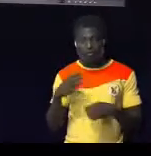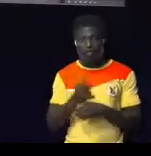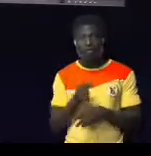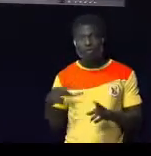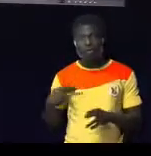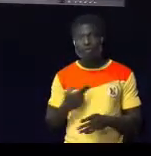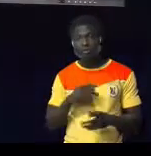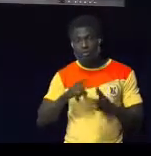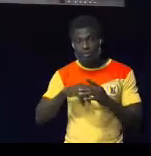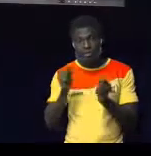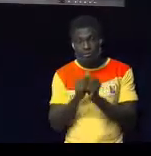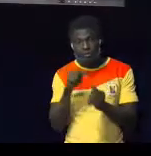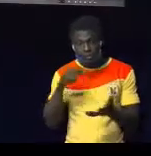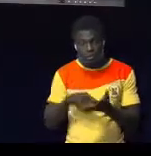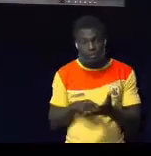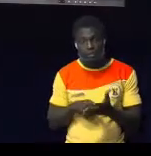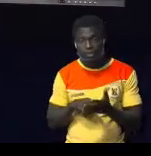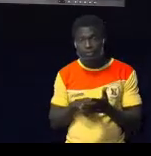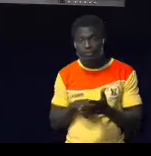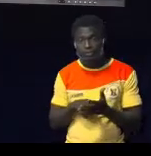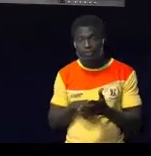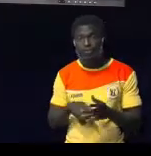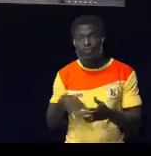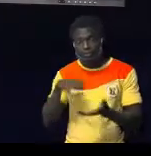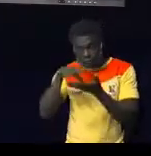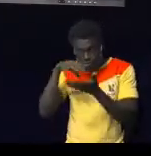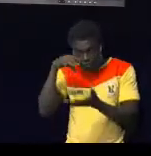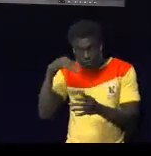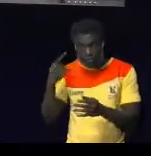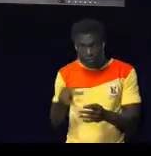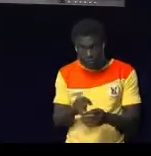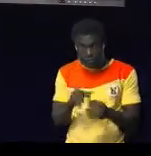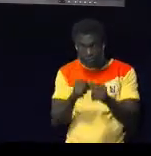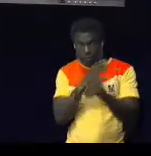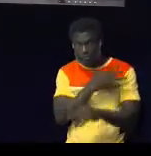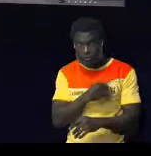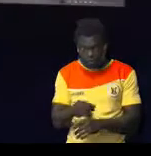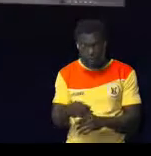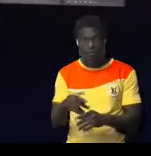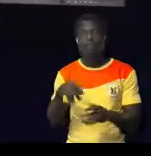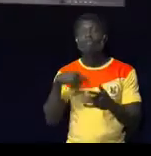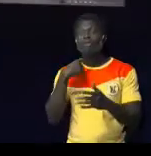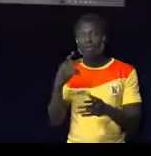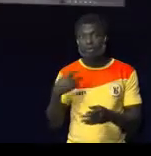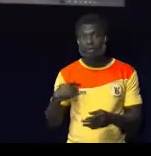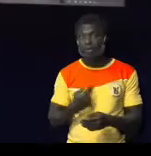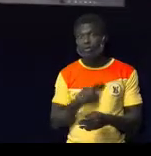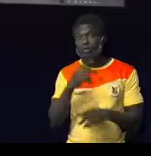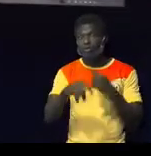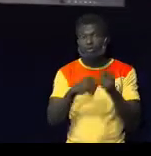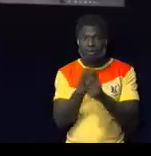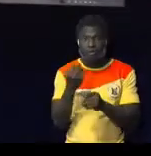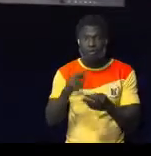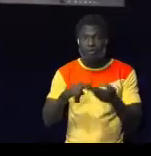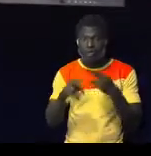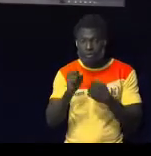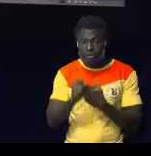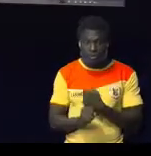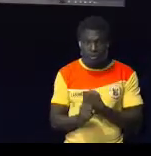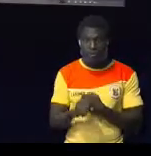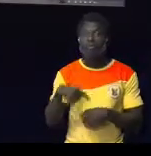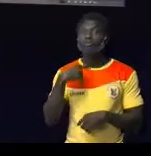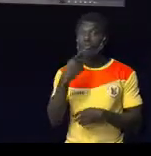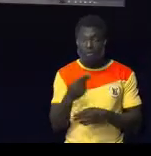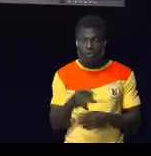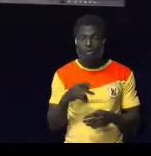Now, let's begin with this activity. Study the following scenarios and indicate the type of relationship. You're going to tell me, is it direct